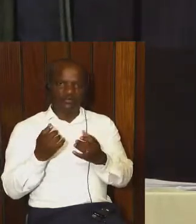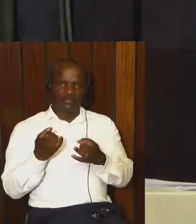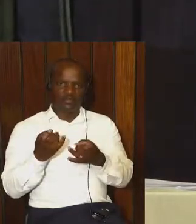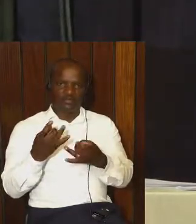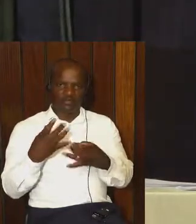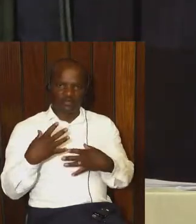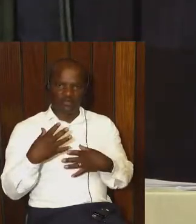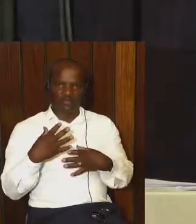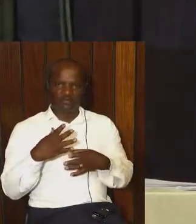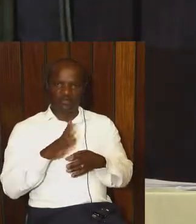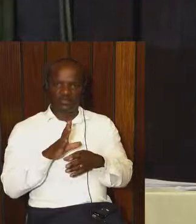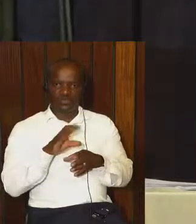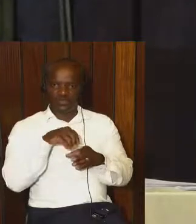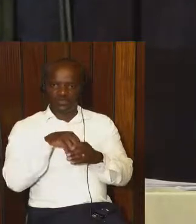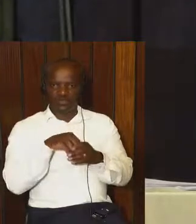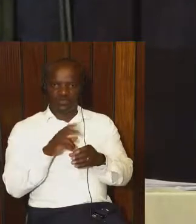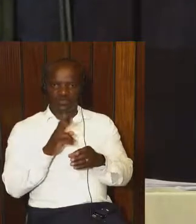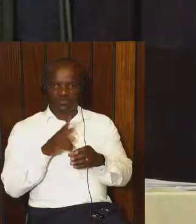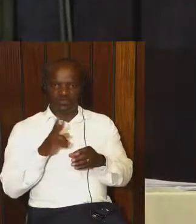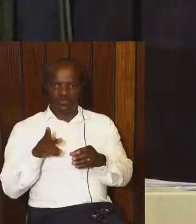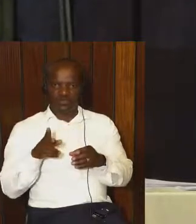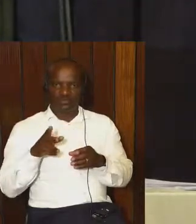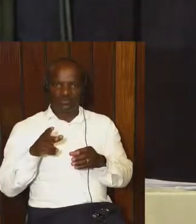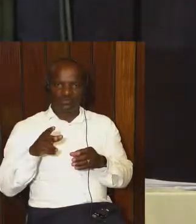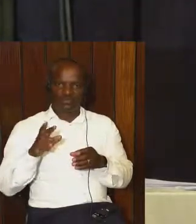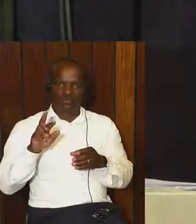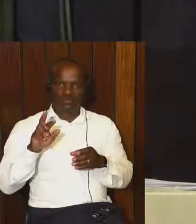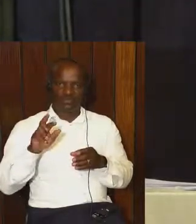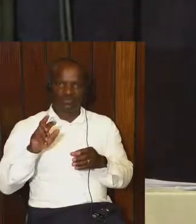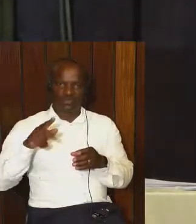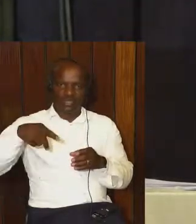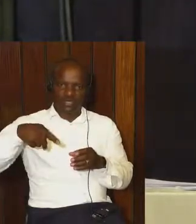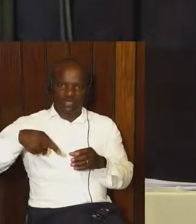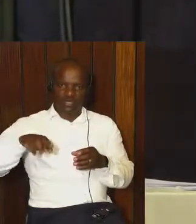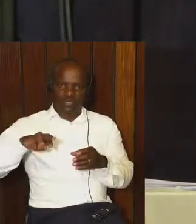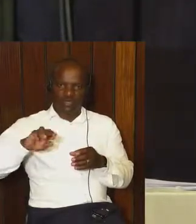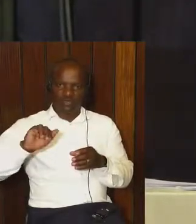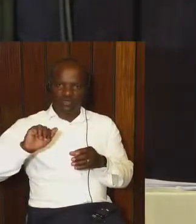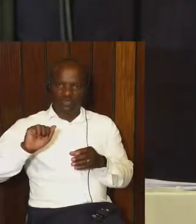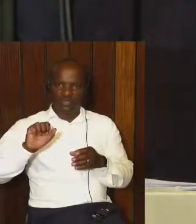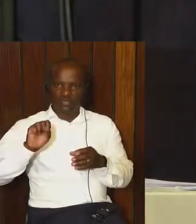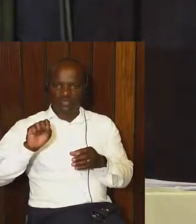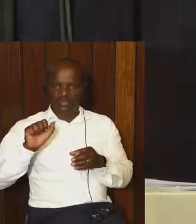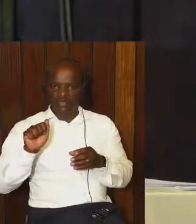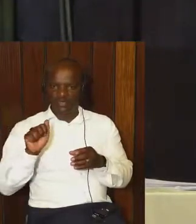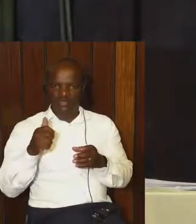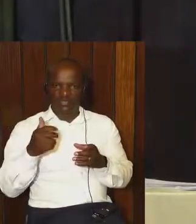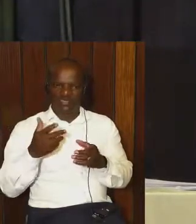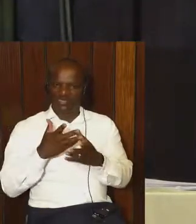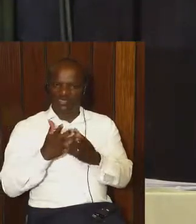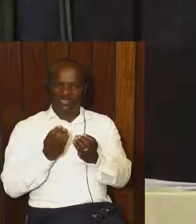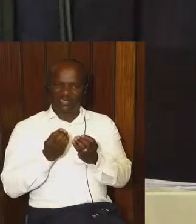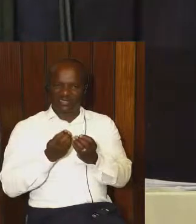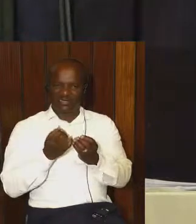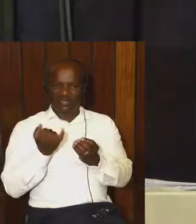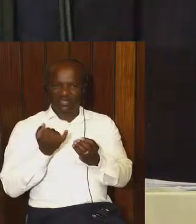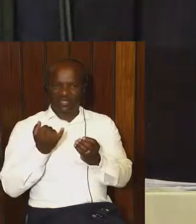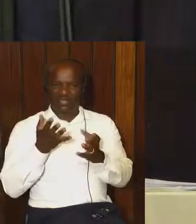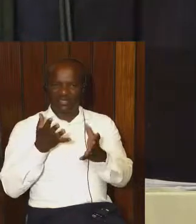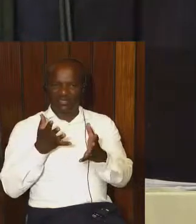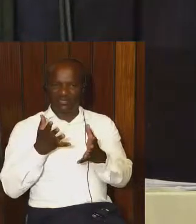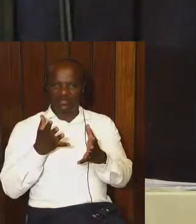on board? Remember, we were told that one portion is for PRASA, something like that. And is